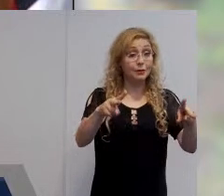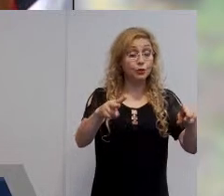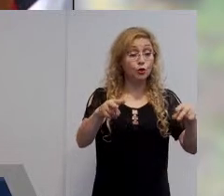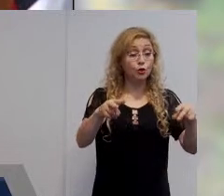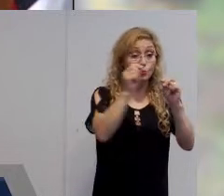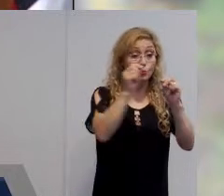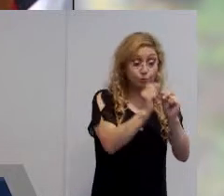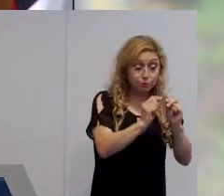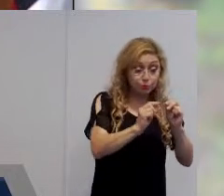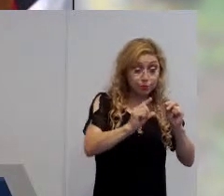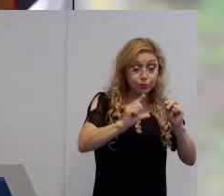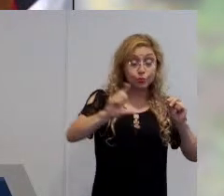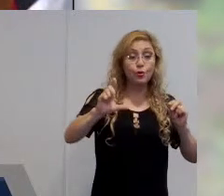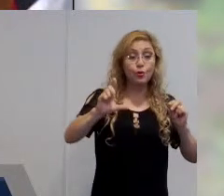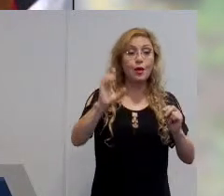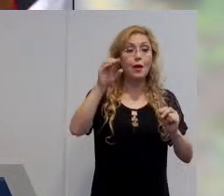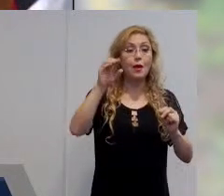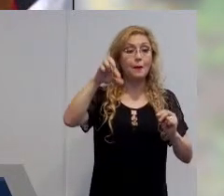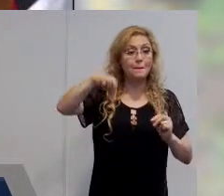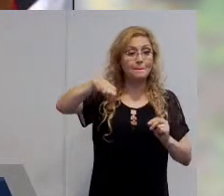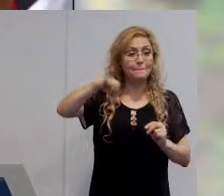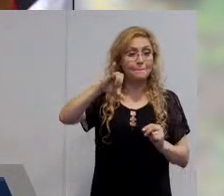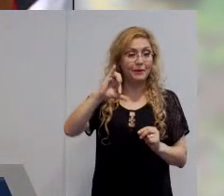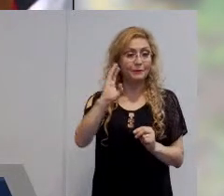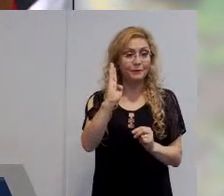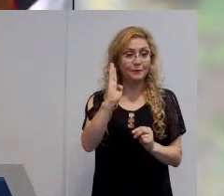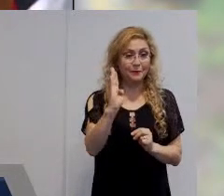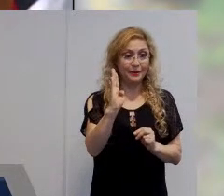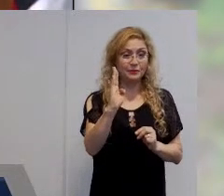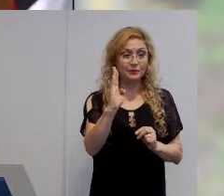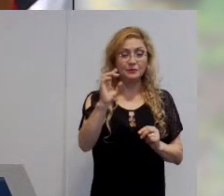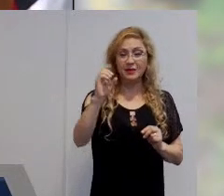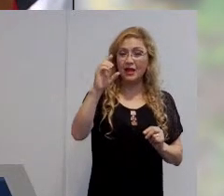2021. This is against what the IMF had predicted.